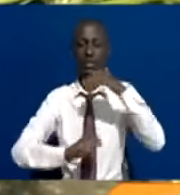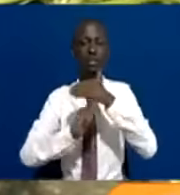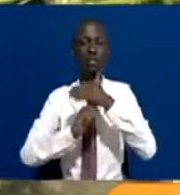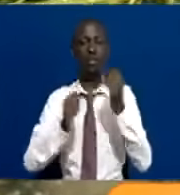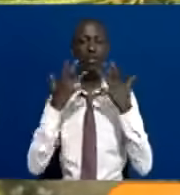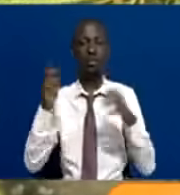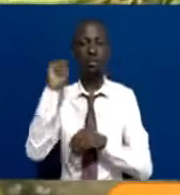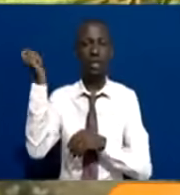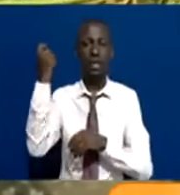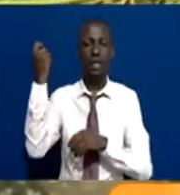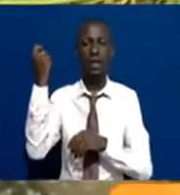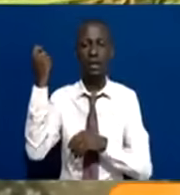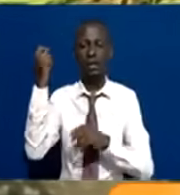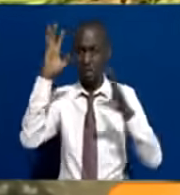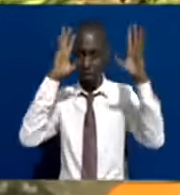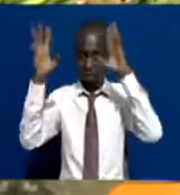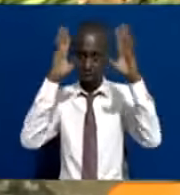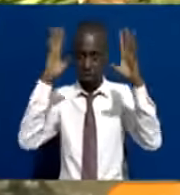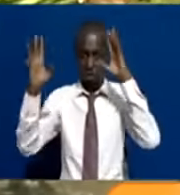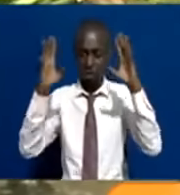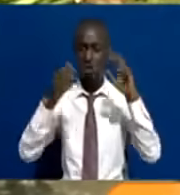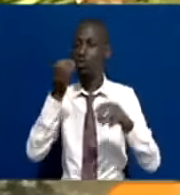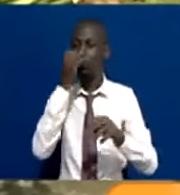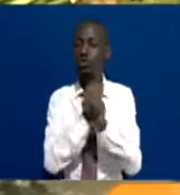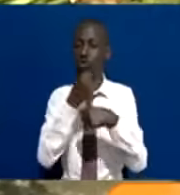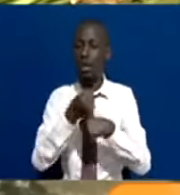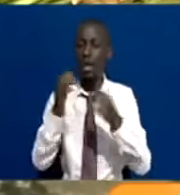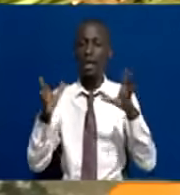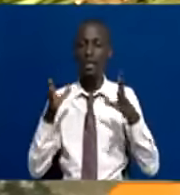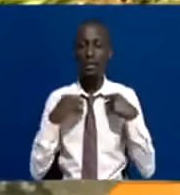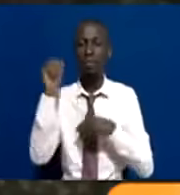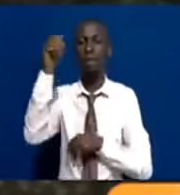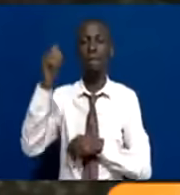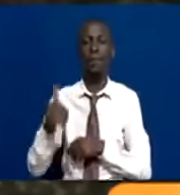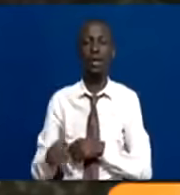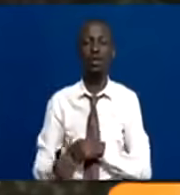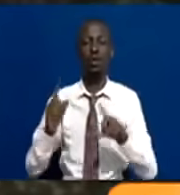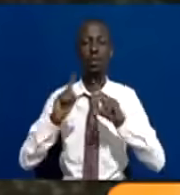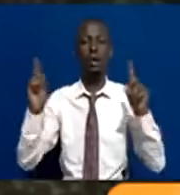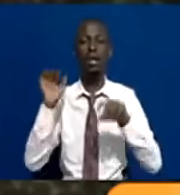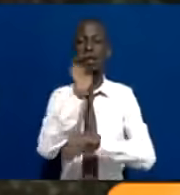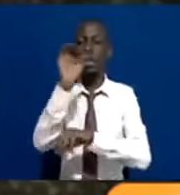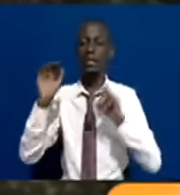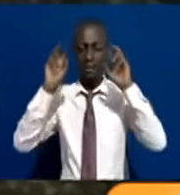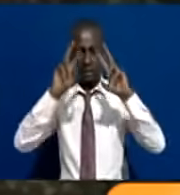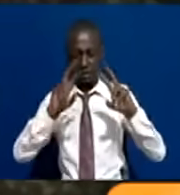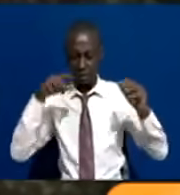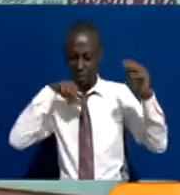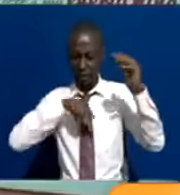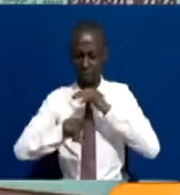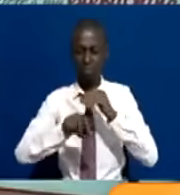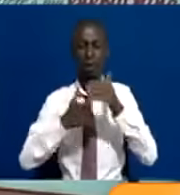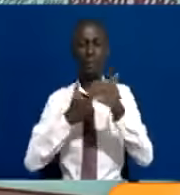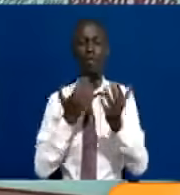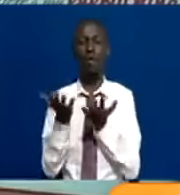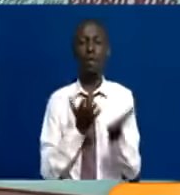says Kenya has not embraced innovations in food processing, but called for more research to be done before commercialization. But